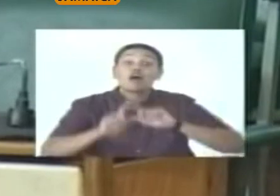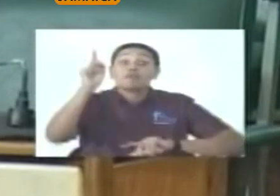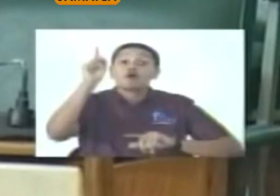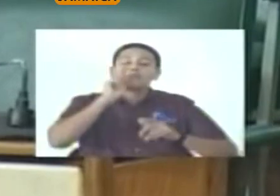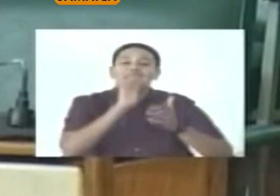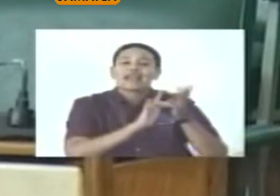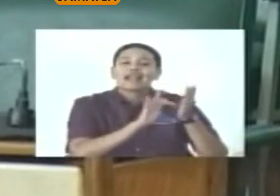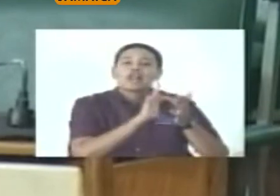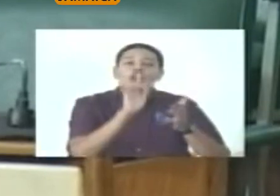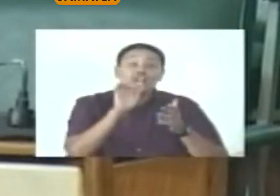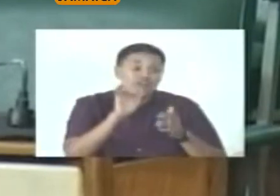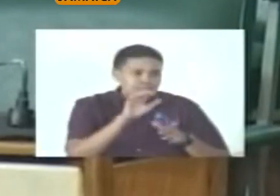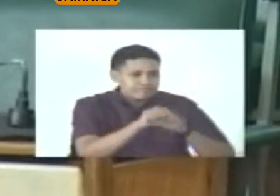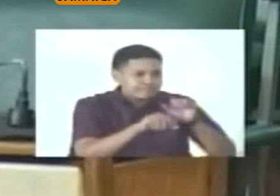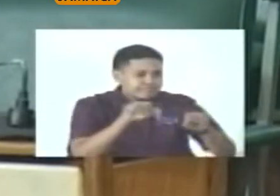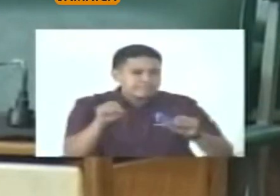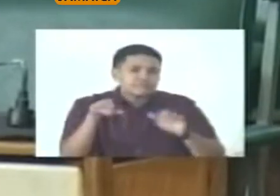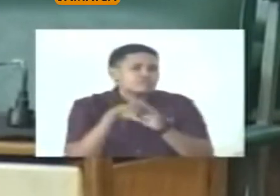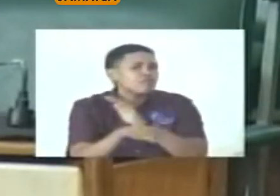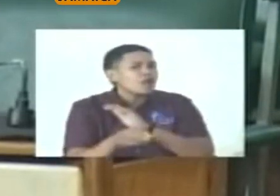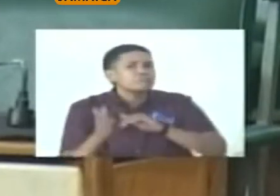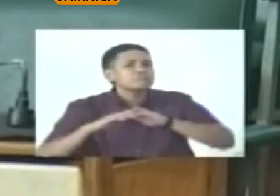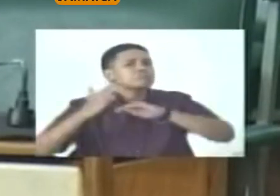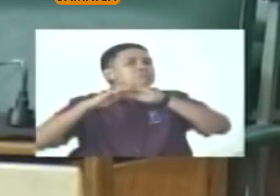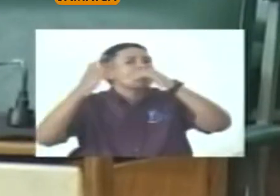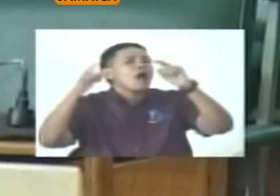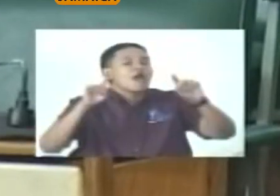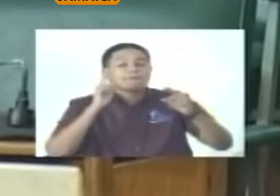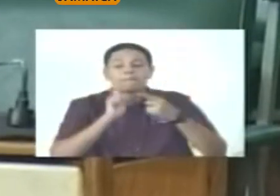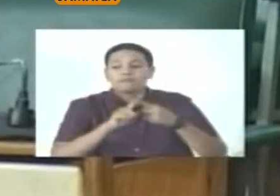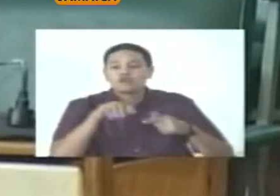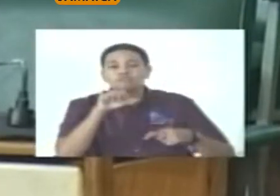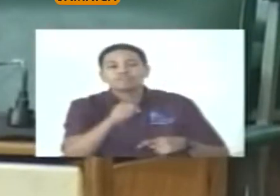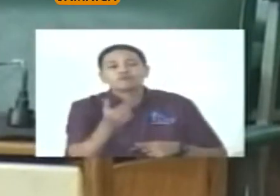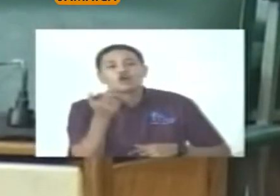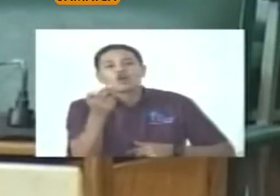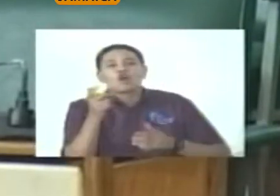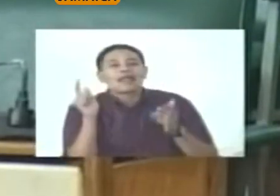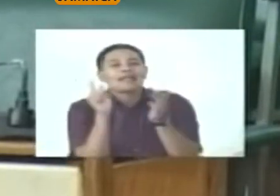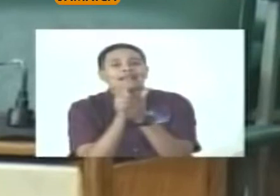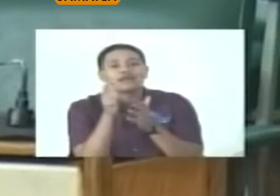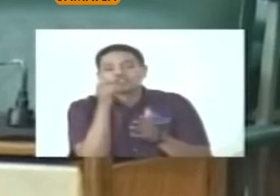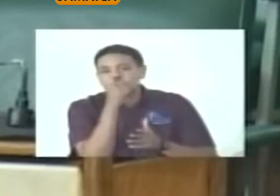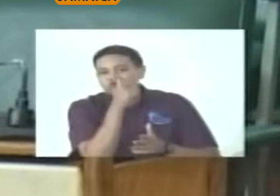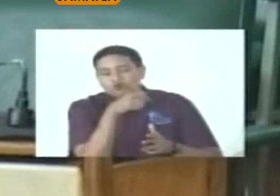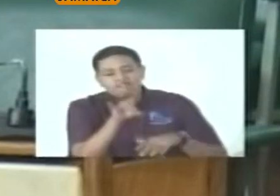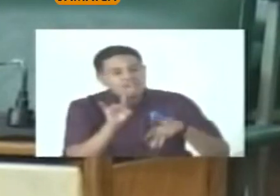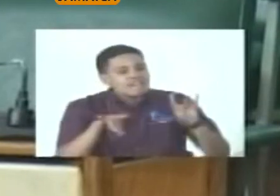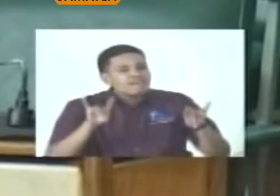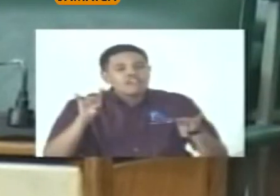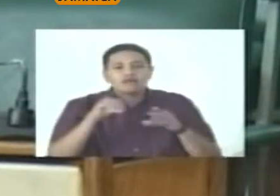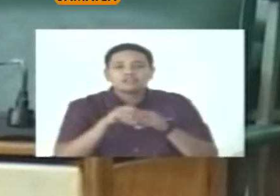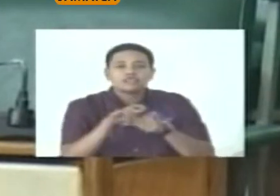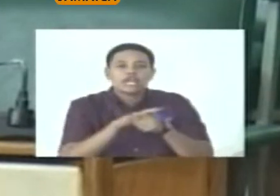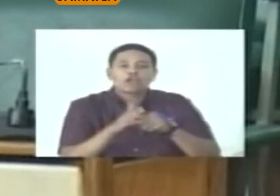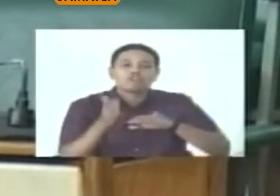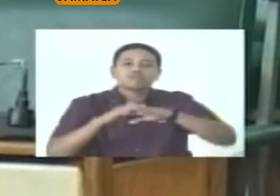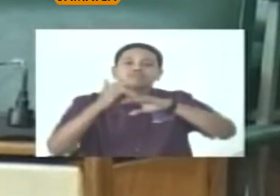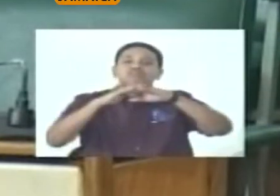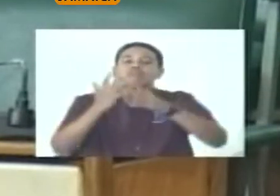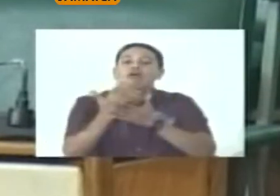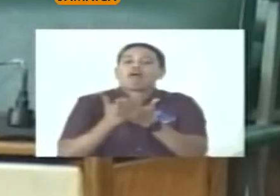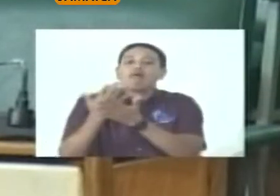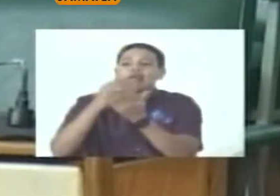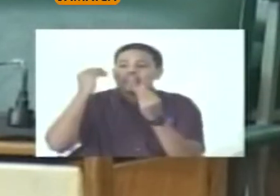rate is up on crimes that would have been committed in these areas, and the seizure of guns and illegal narcotics are up in all of these areas, Mr. President. So it is nothing